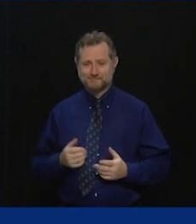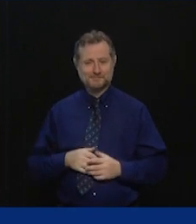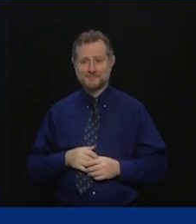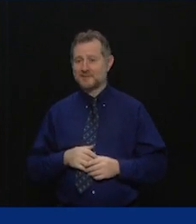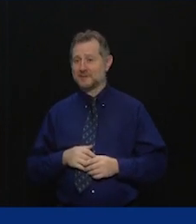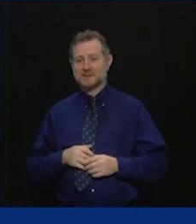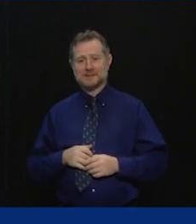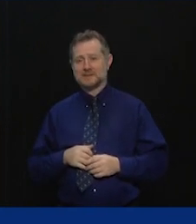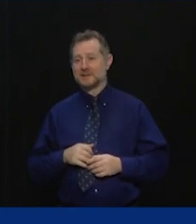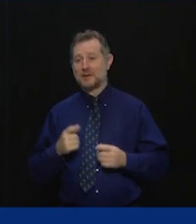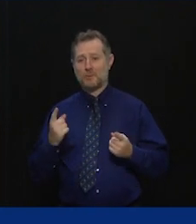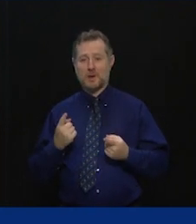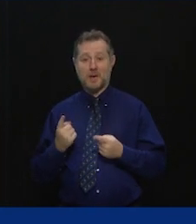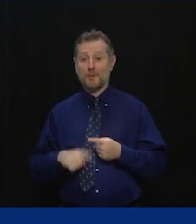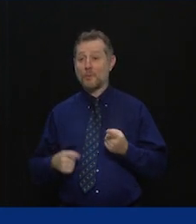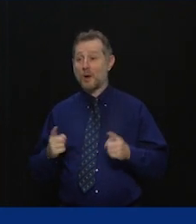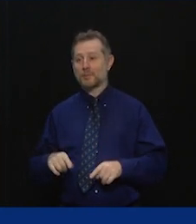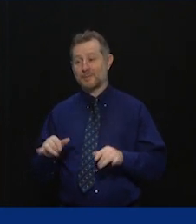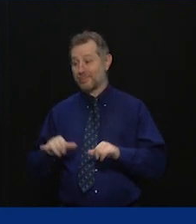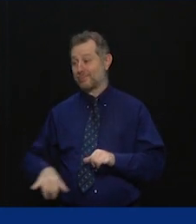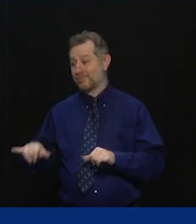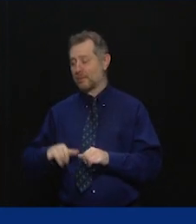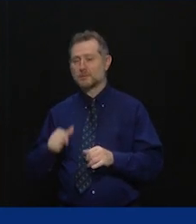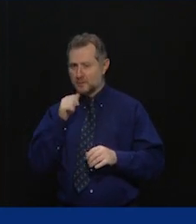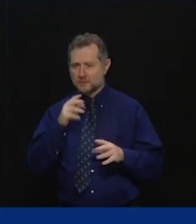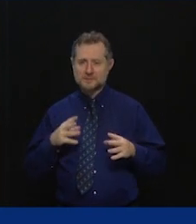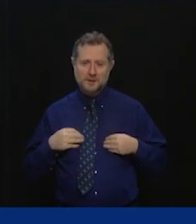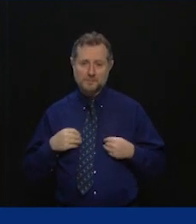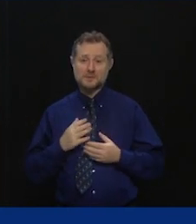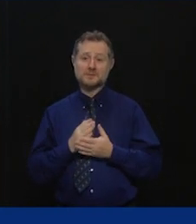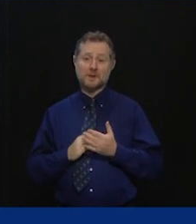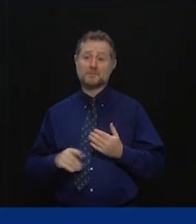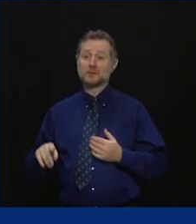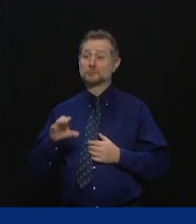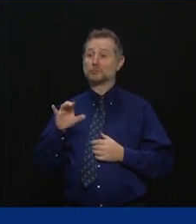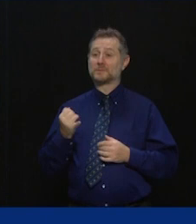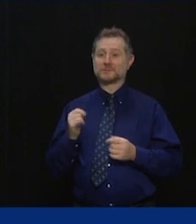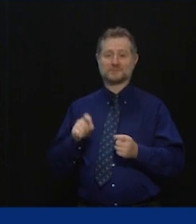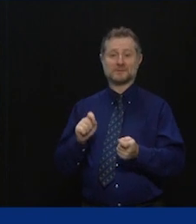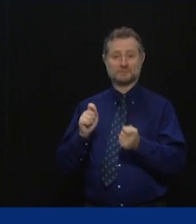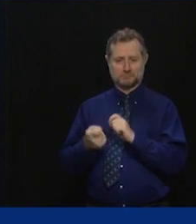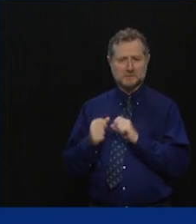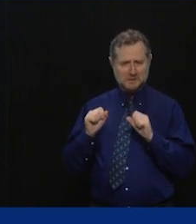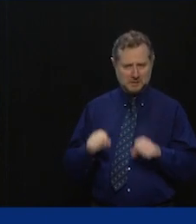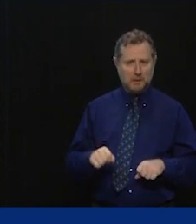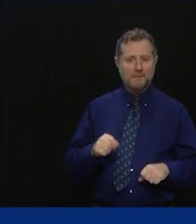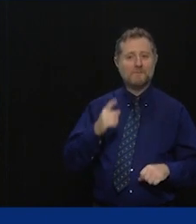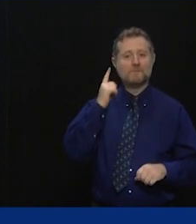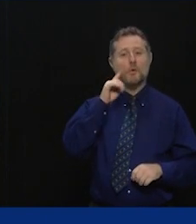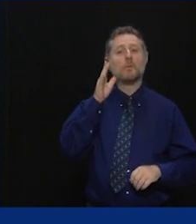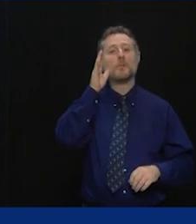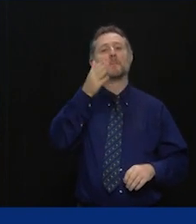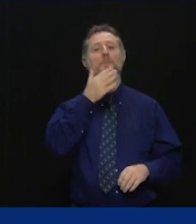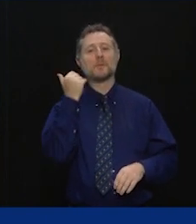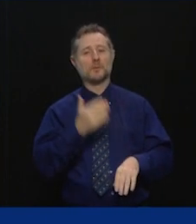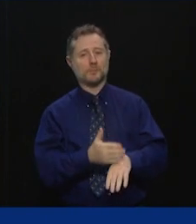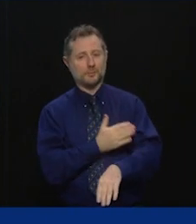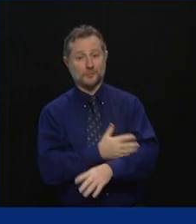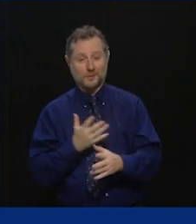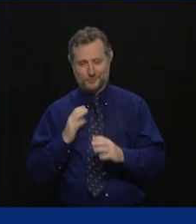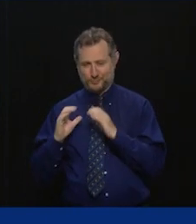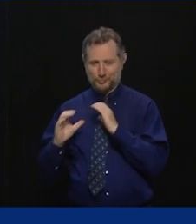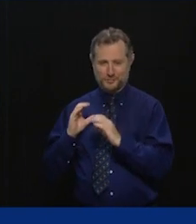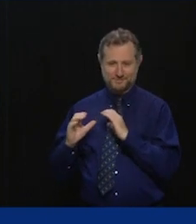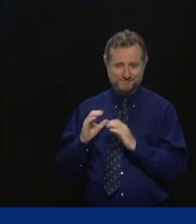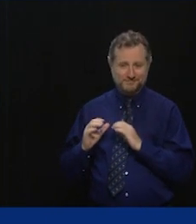not acceptable. There are reforms that can and should be and will be had in terms of better communication, and anytime someone,